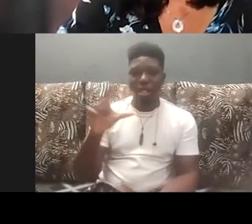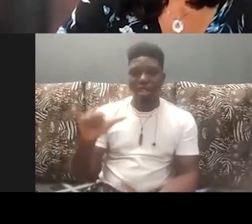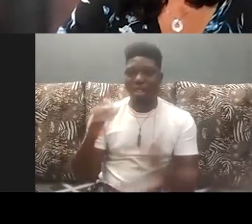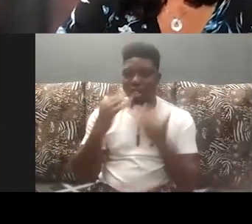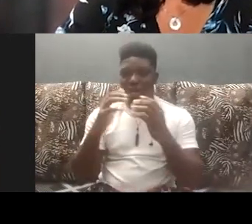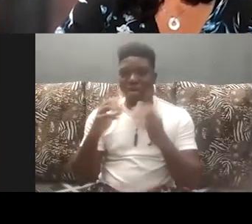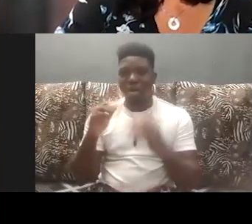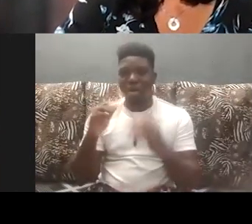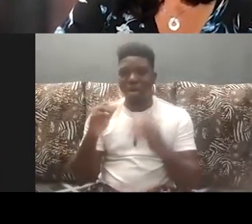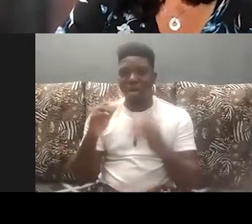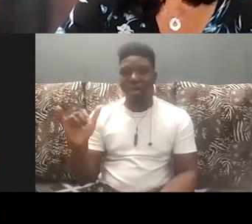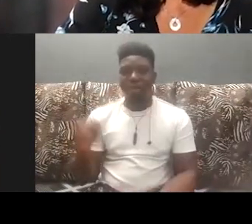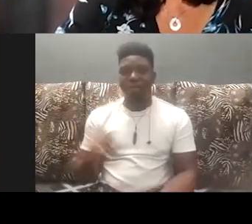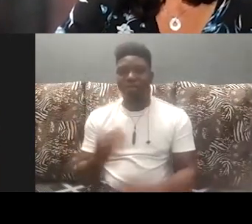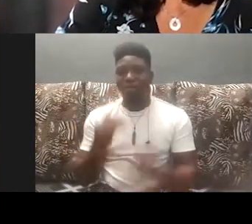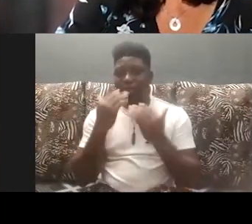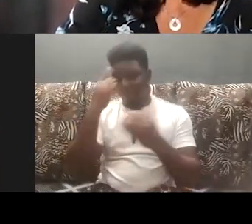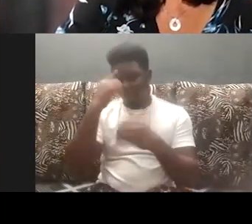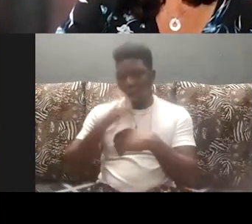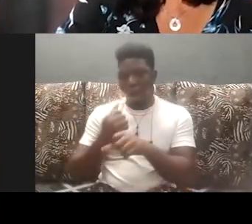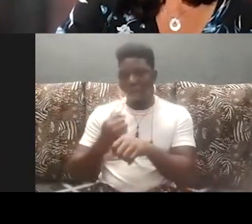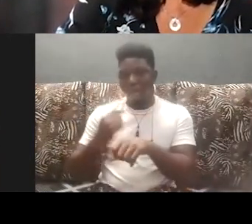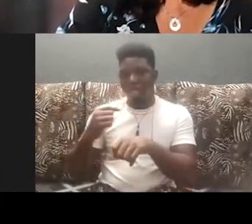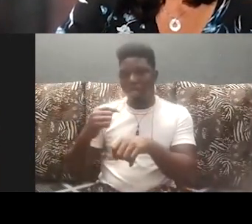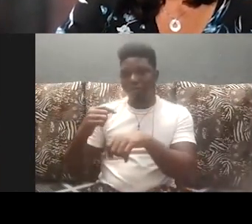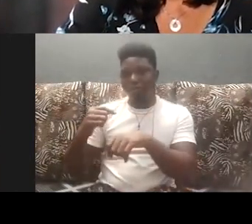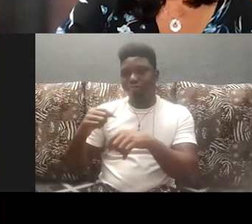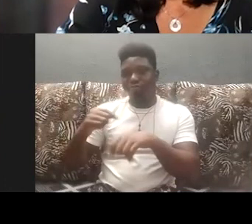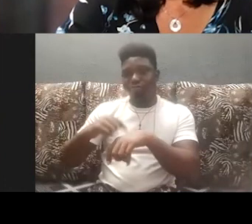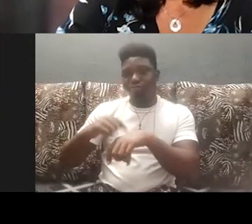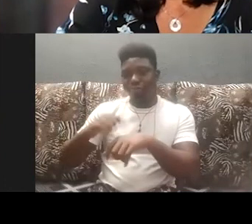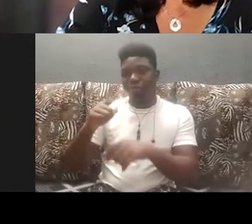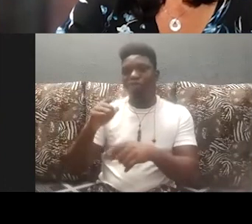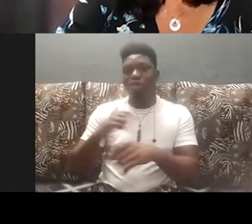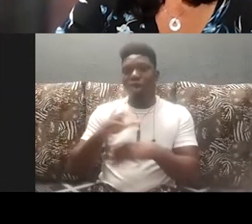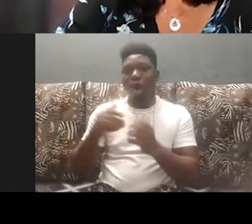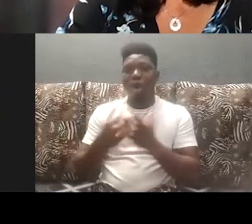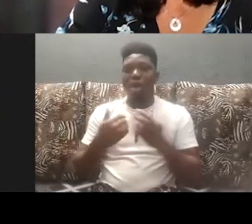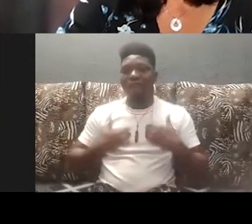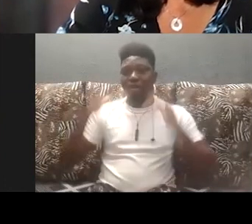this space for us all. I hope you all have a wonderful whatever day it is.